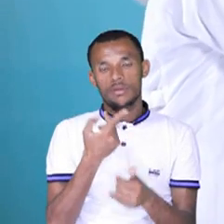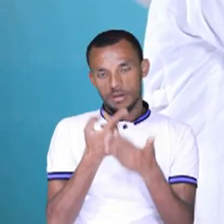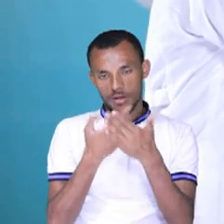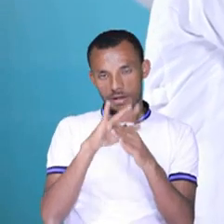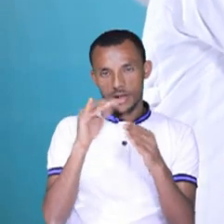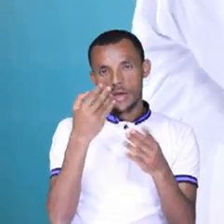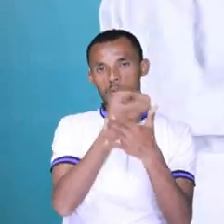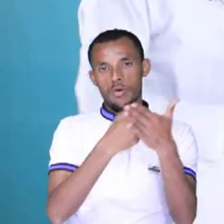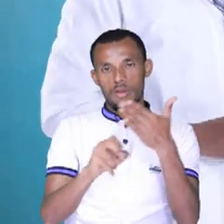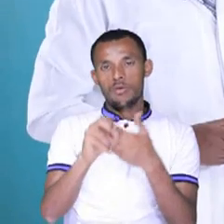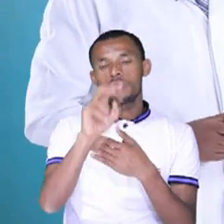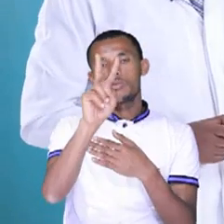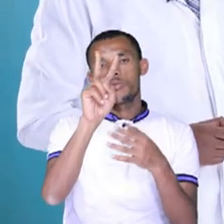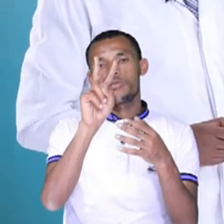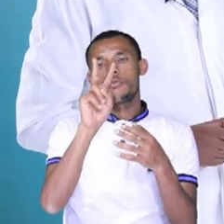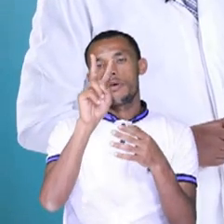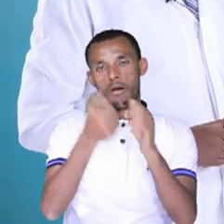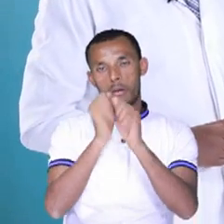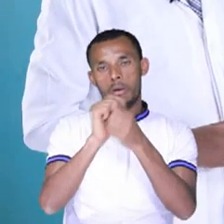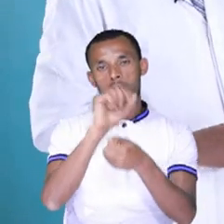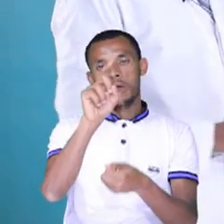Here we have a product of 2 variables, x and y.